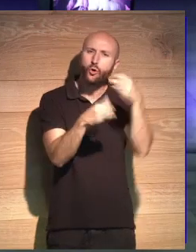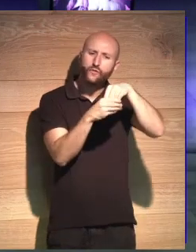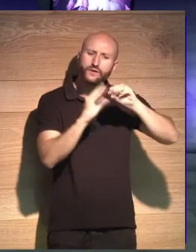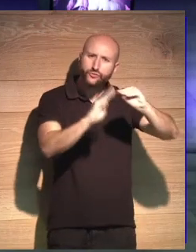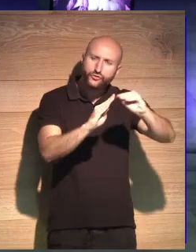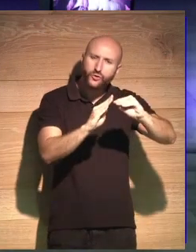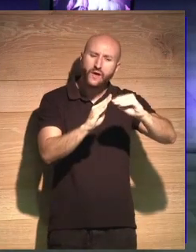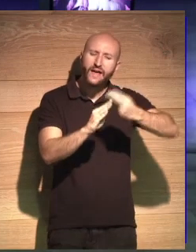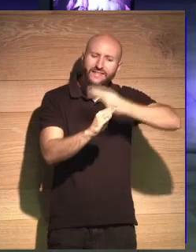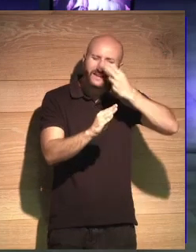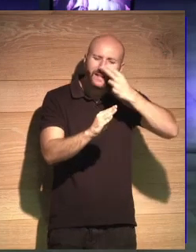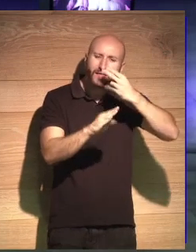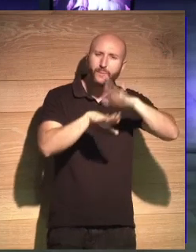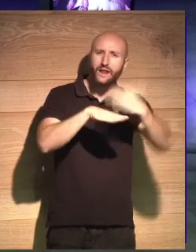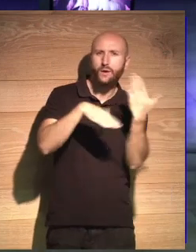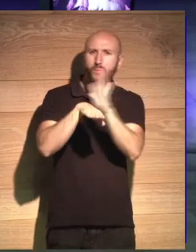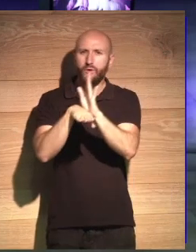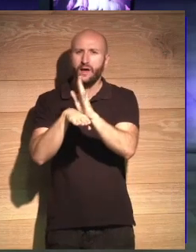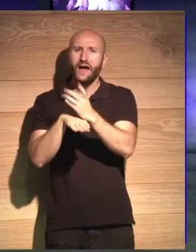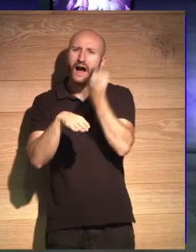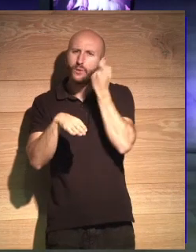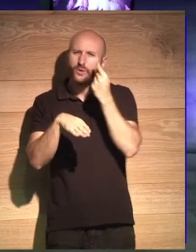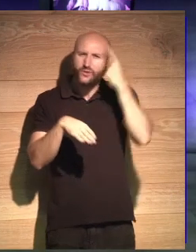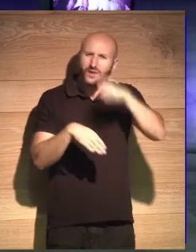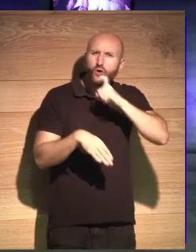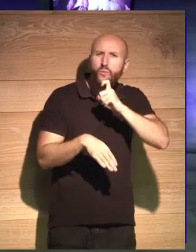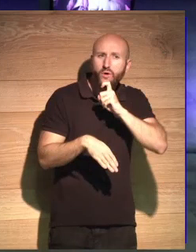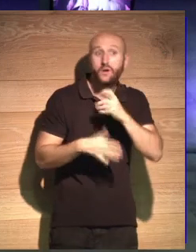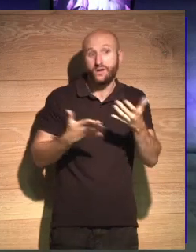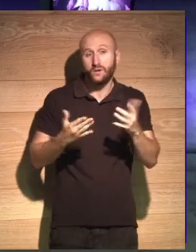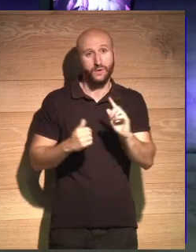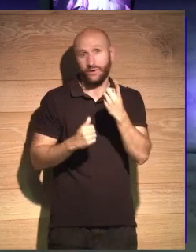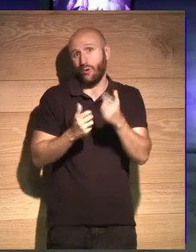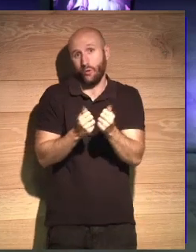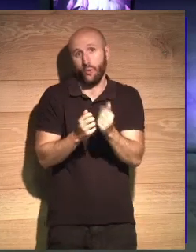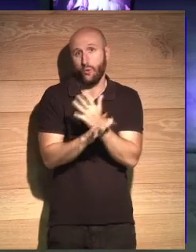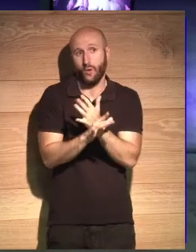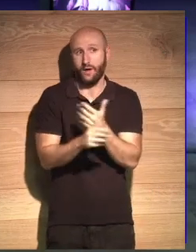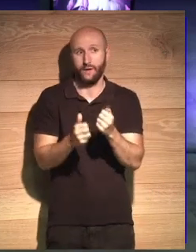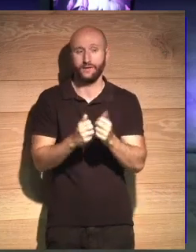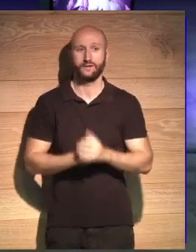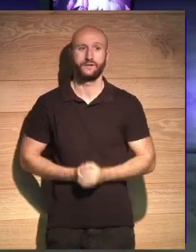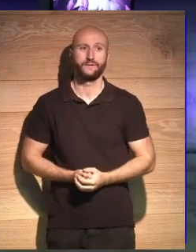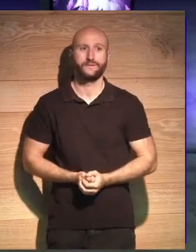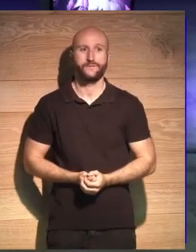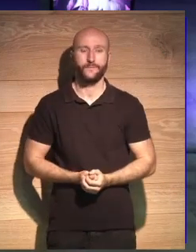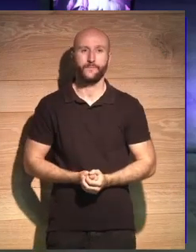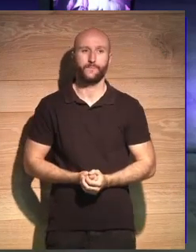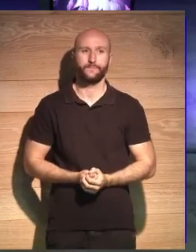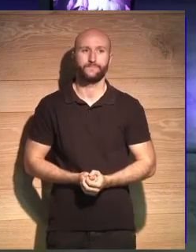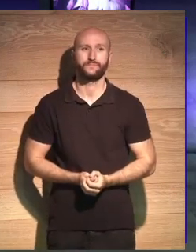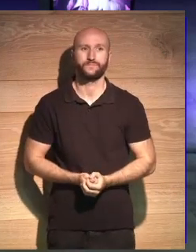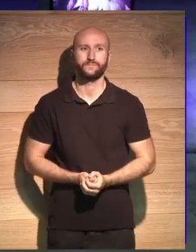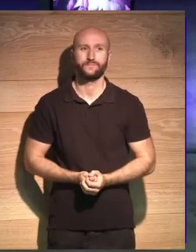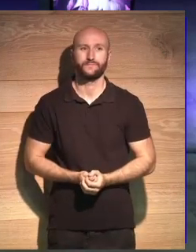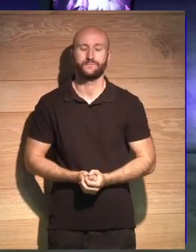if such contents are interesting for my students? Well, first of all, you need to play, such as my colleagues